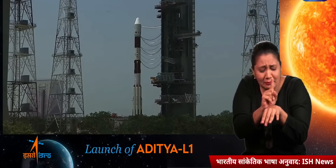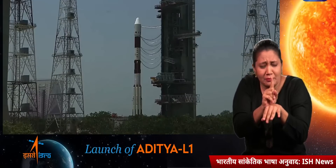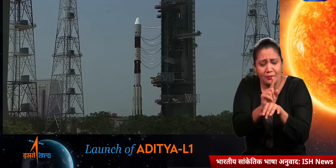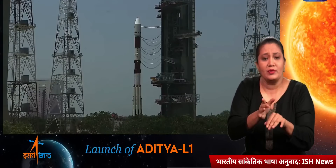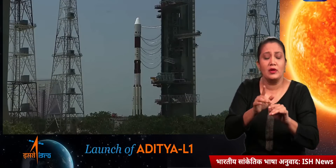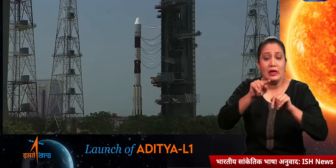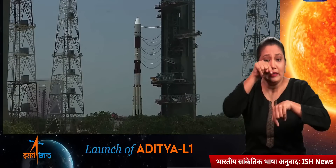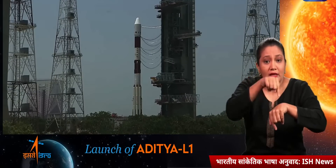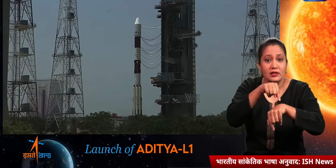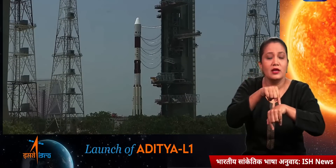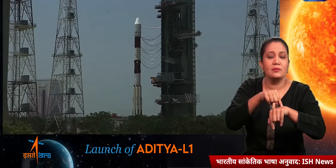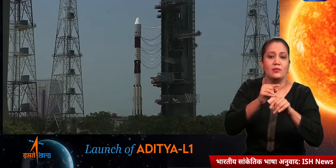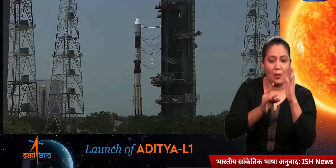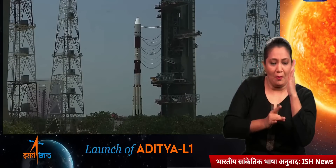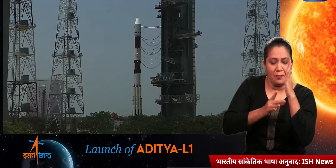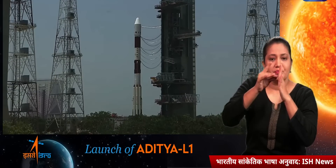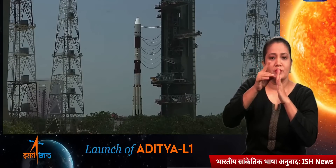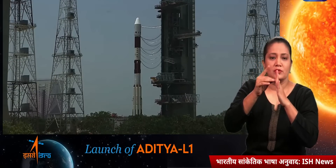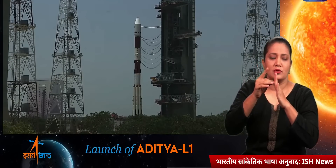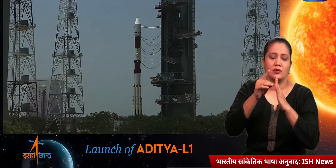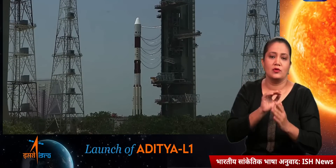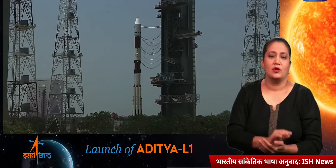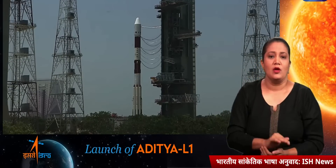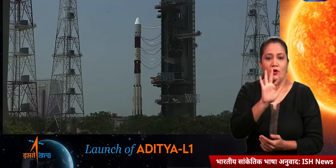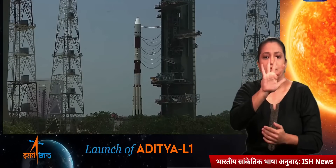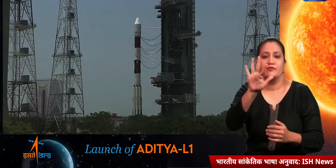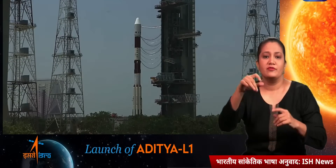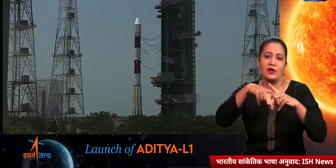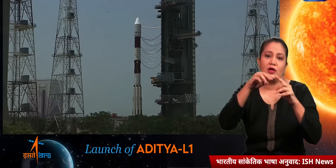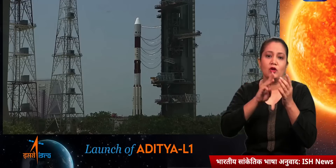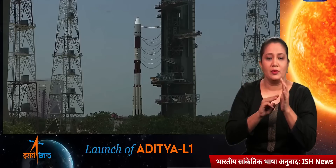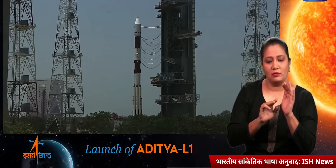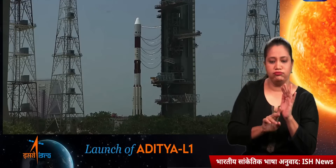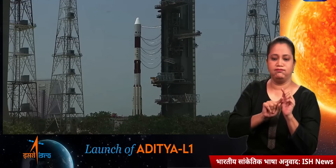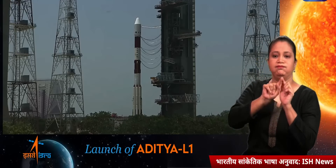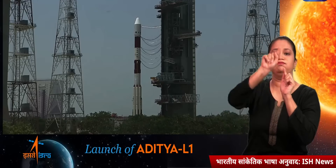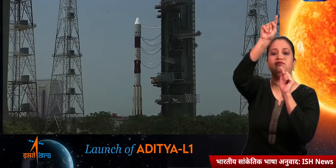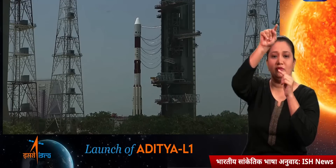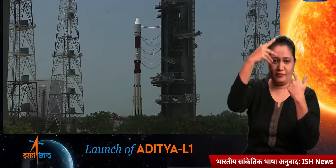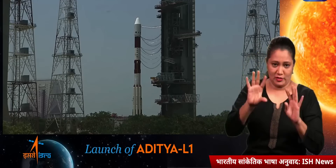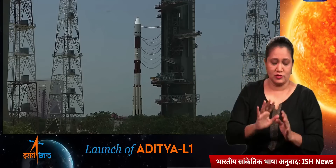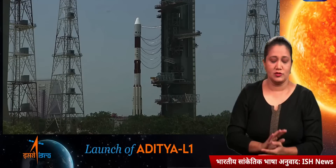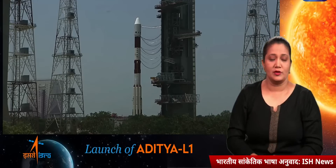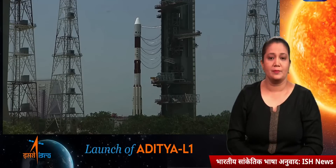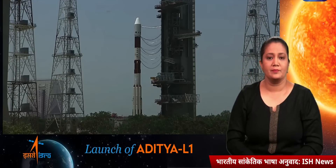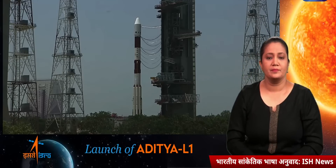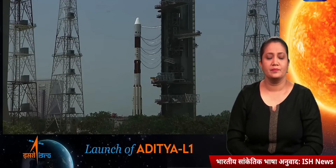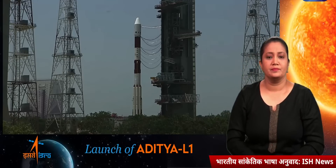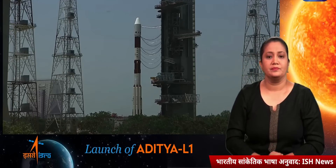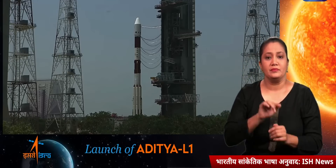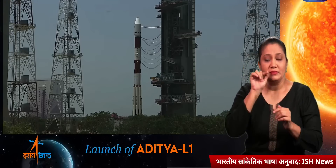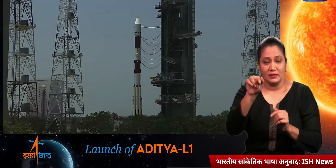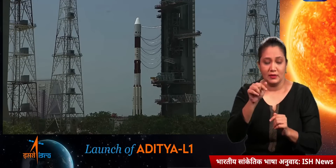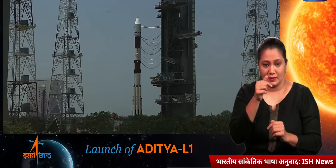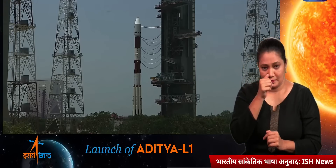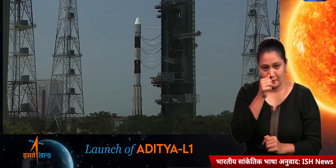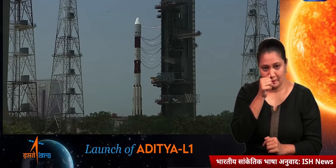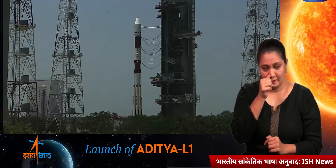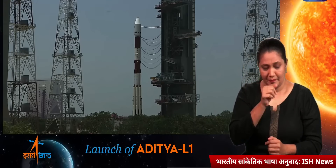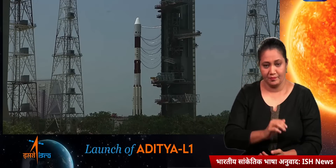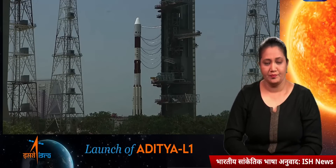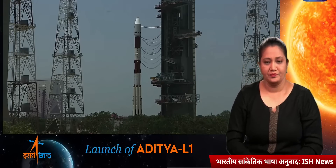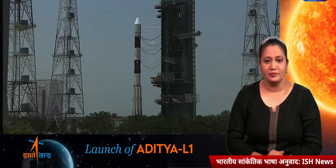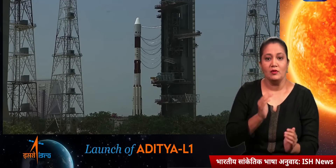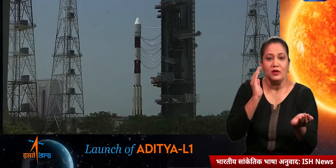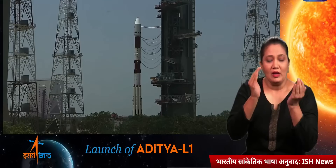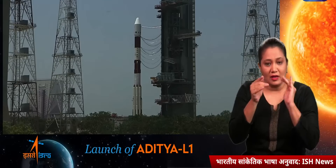this time, the rocket would have attained 55 kilometers altitude. The closed-loop guidance is initiated, which compares